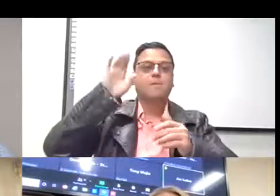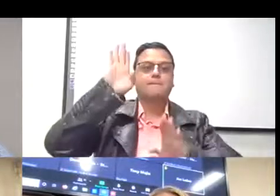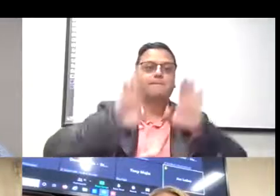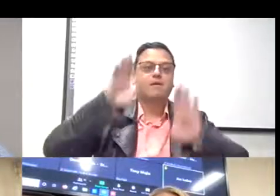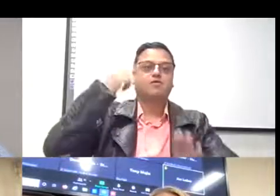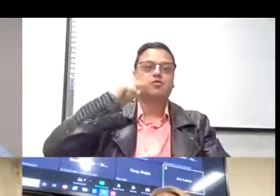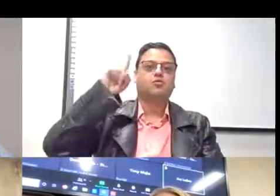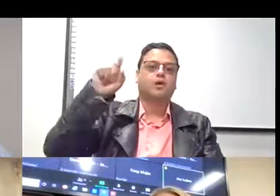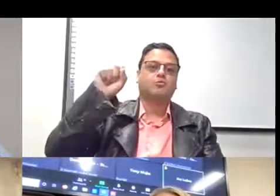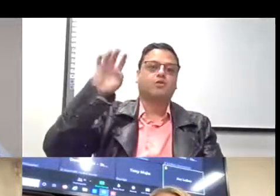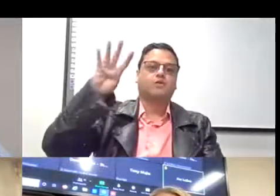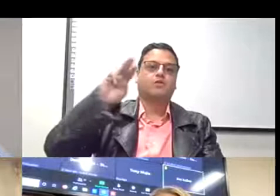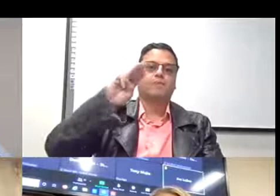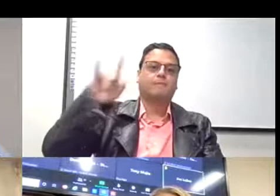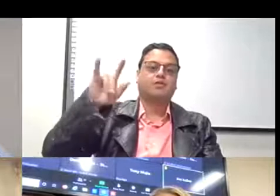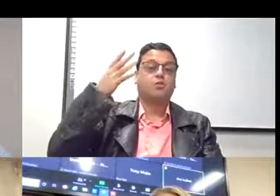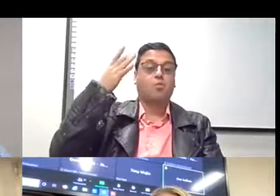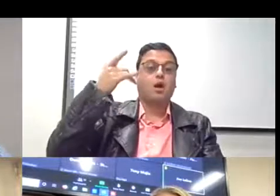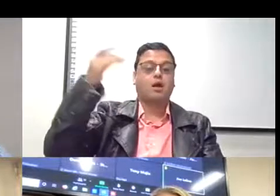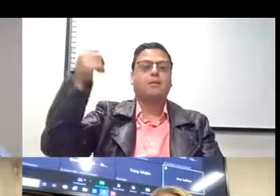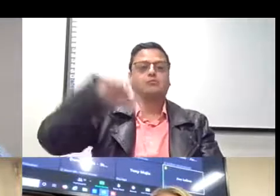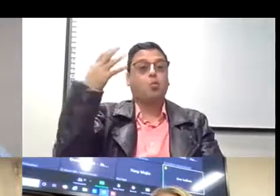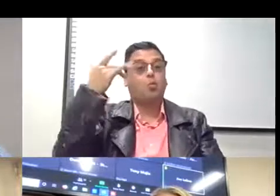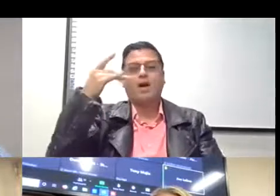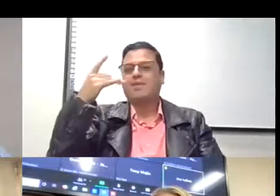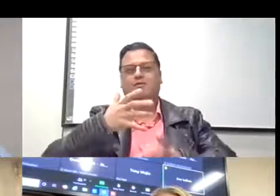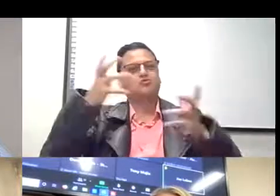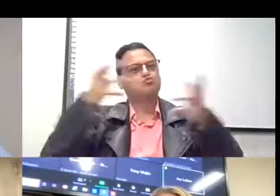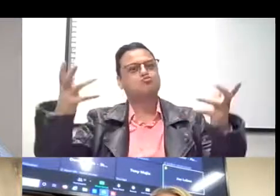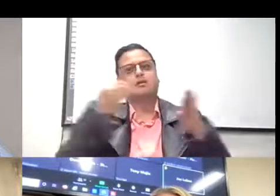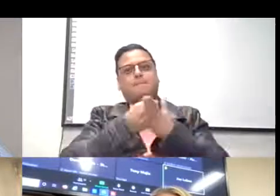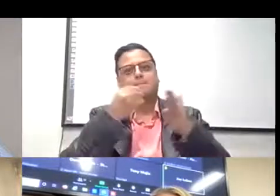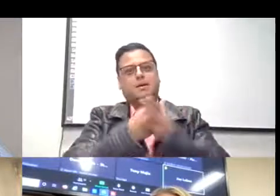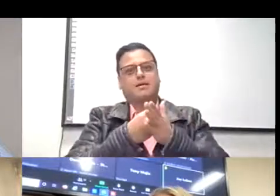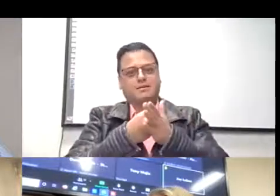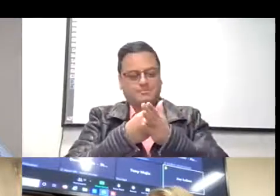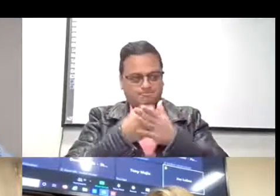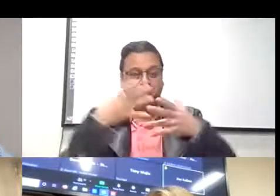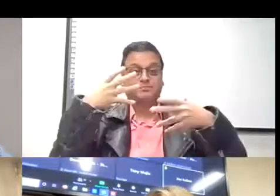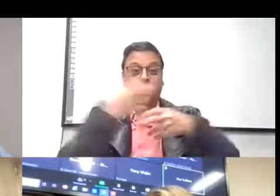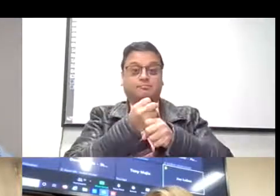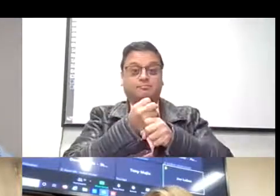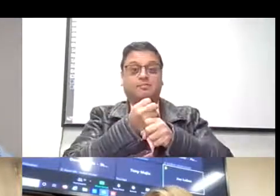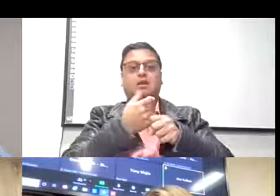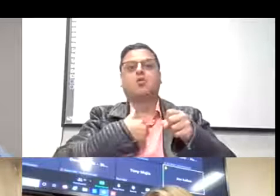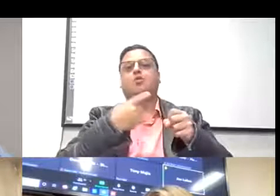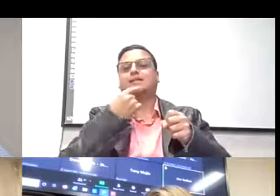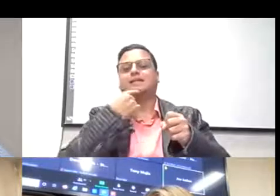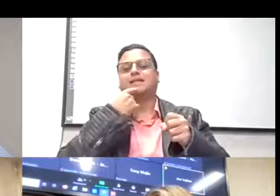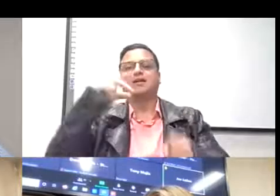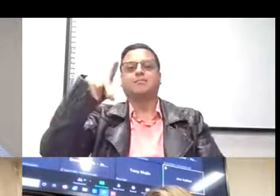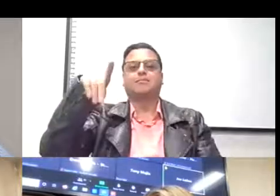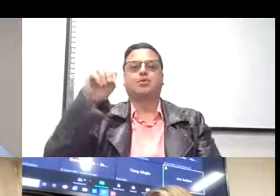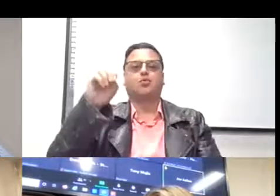It was rejected due to being overestimate. So in short, just want to say that